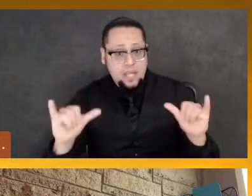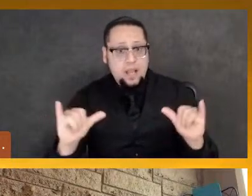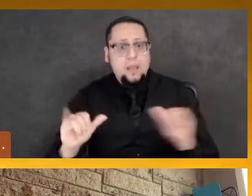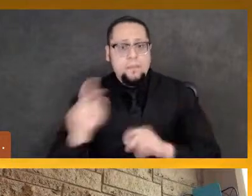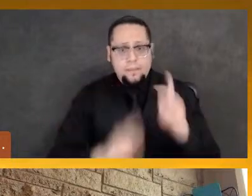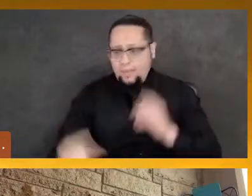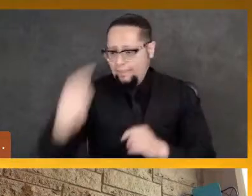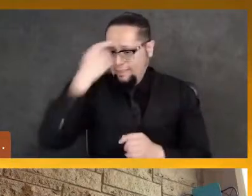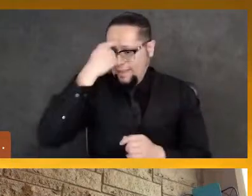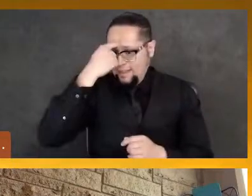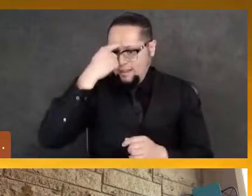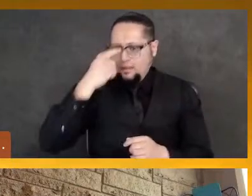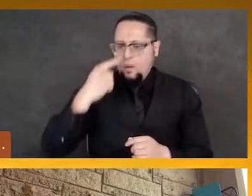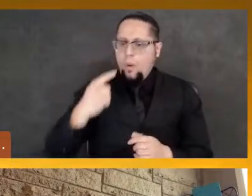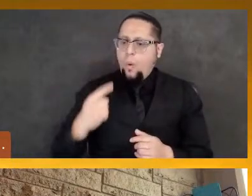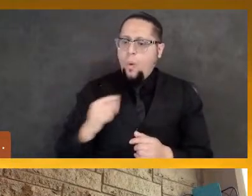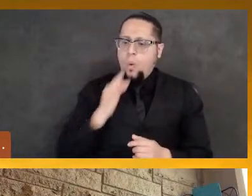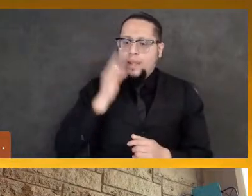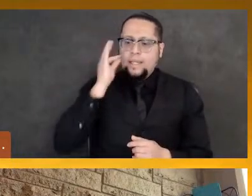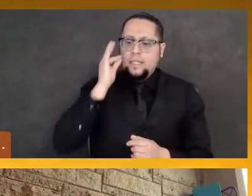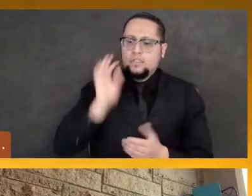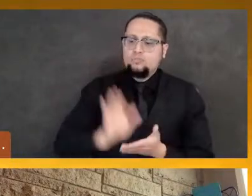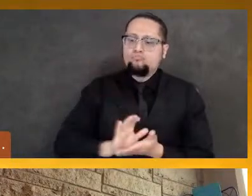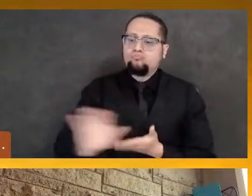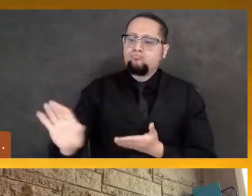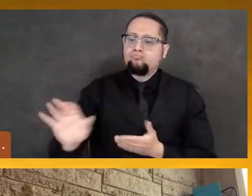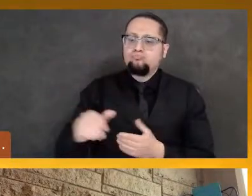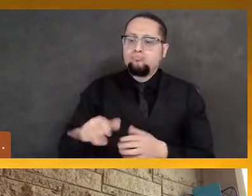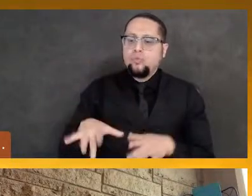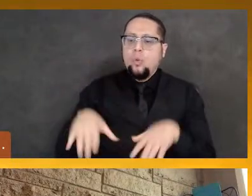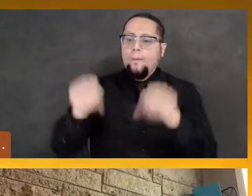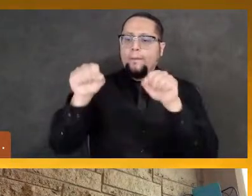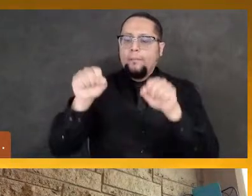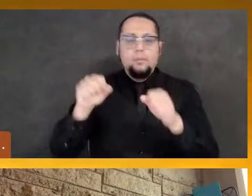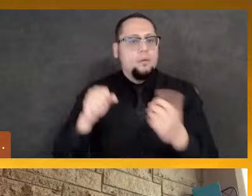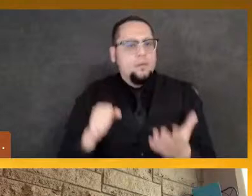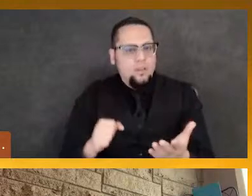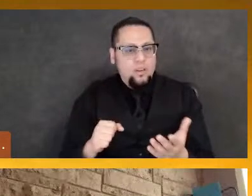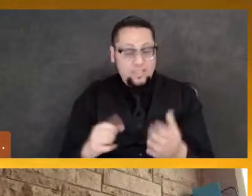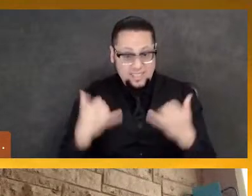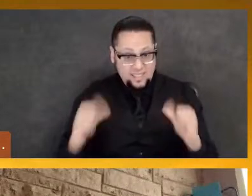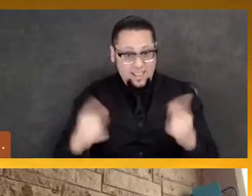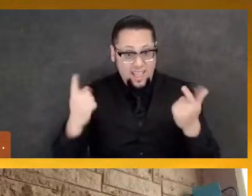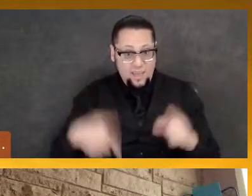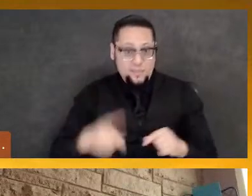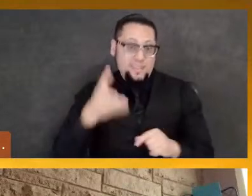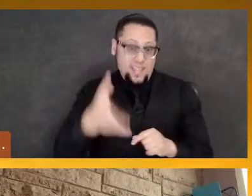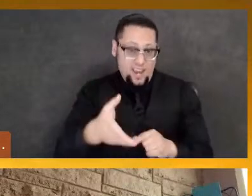of erasure happening daily in institutions, even at SAC.